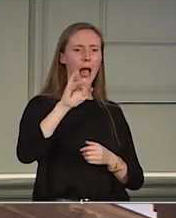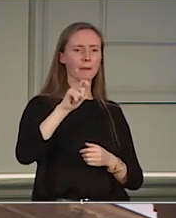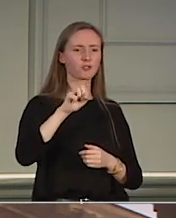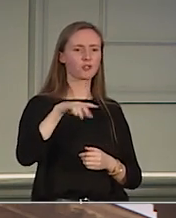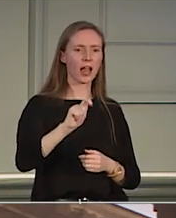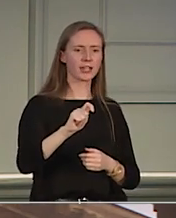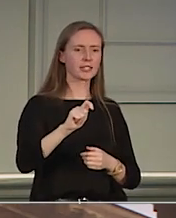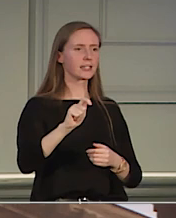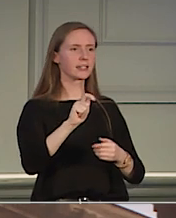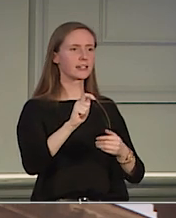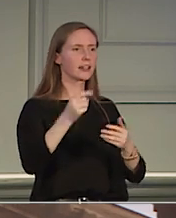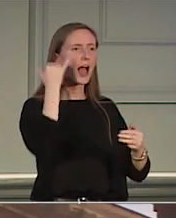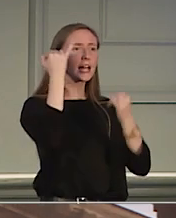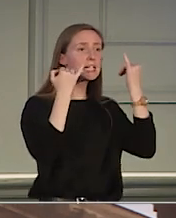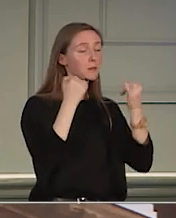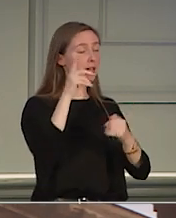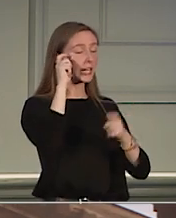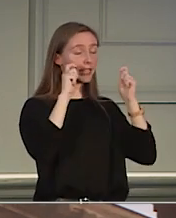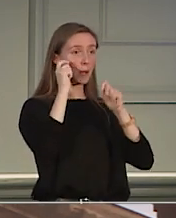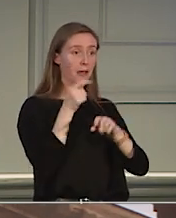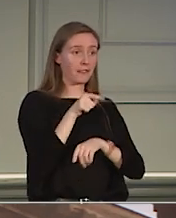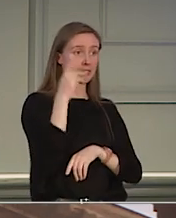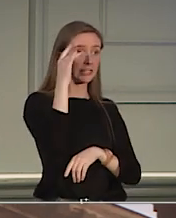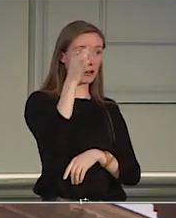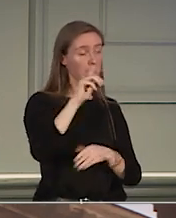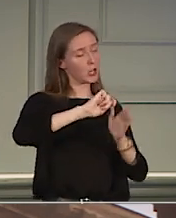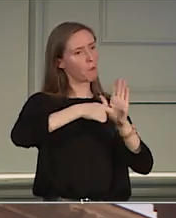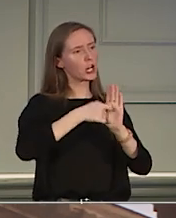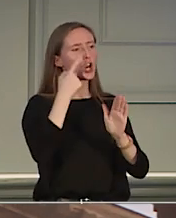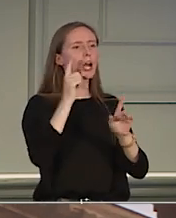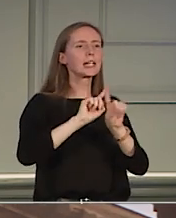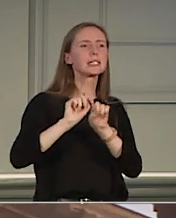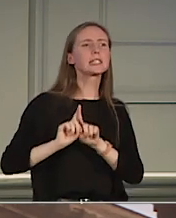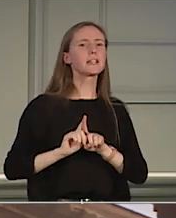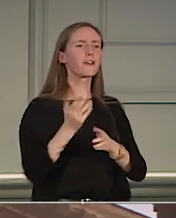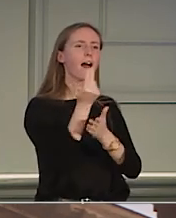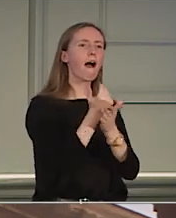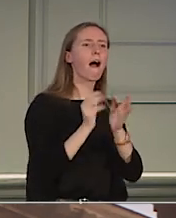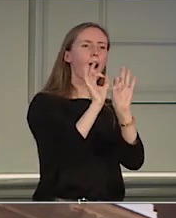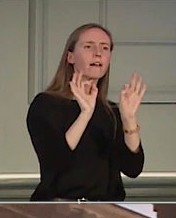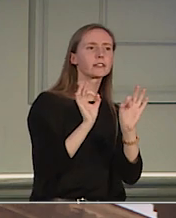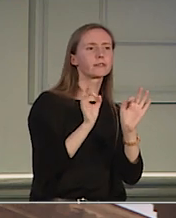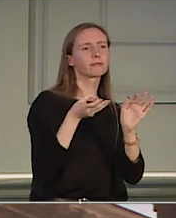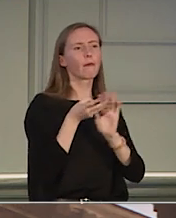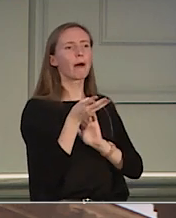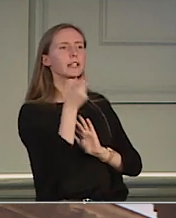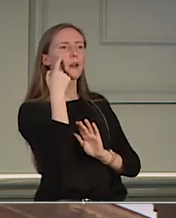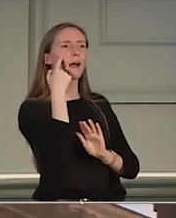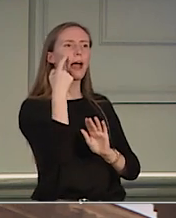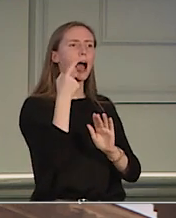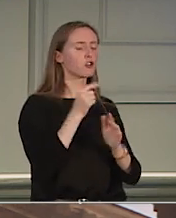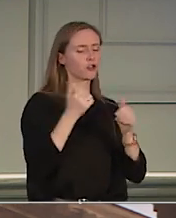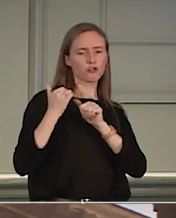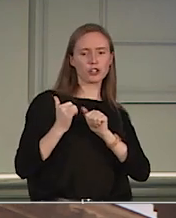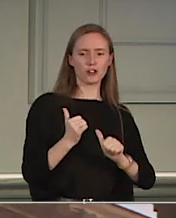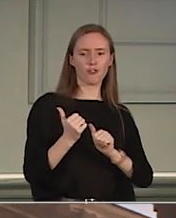artworks. Keeping this theory in mind, the project examined the art forms that were informed by post-structuralist theory regarding traditional artistic